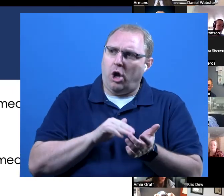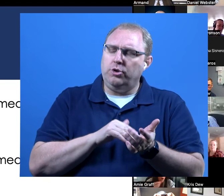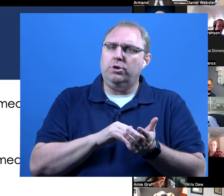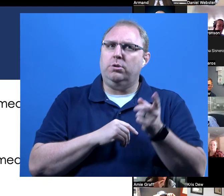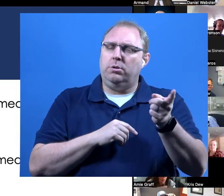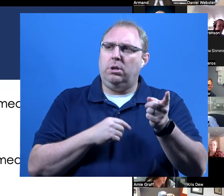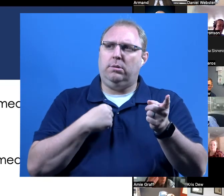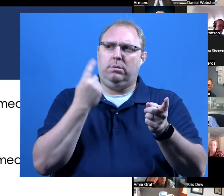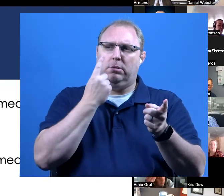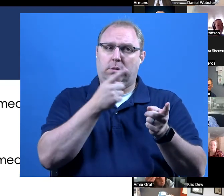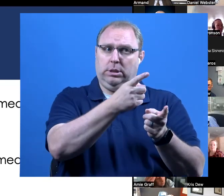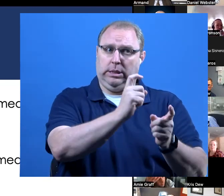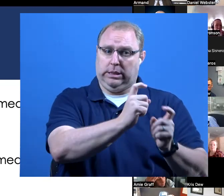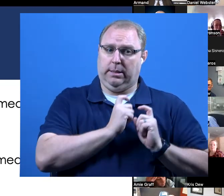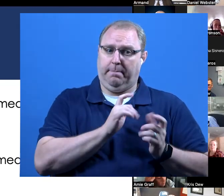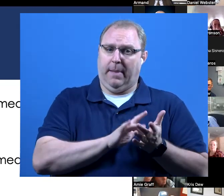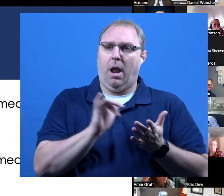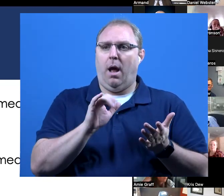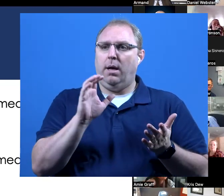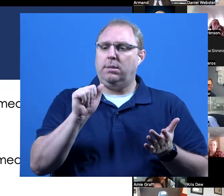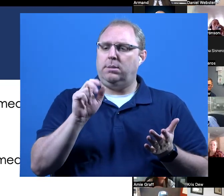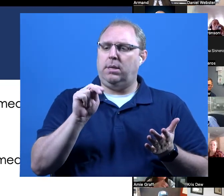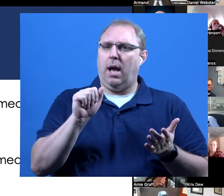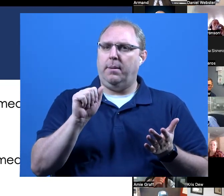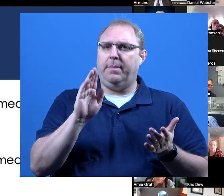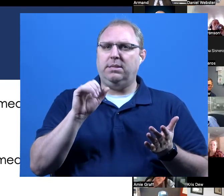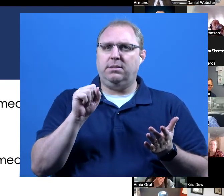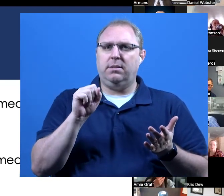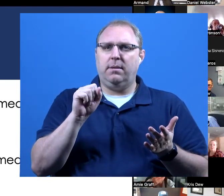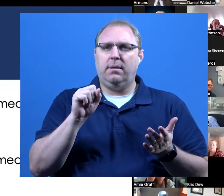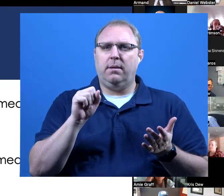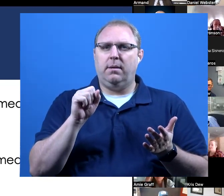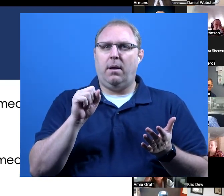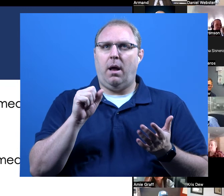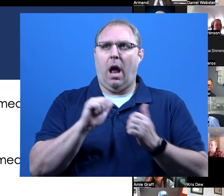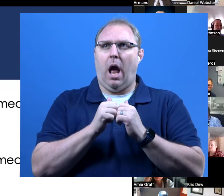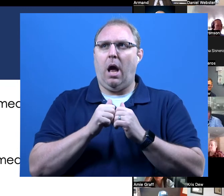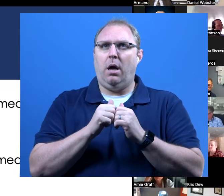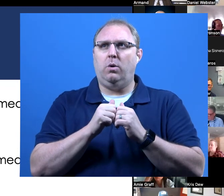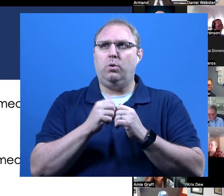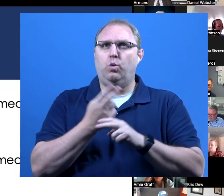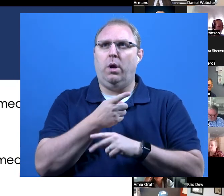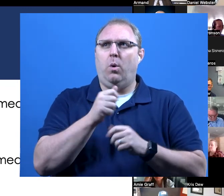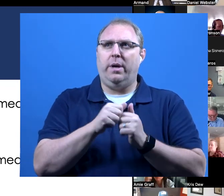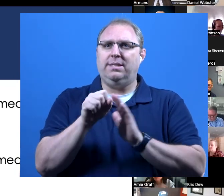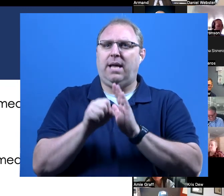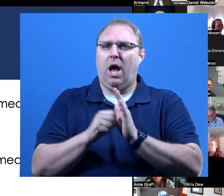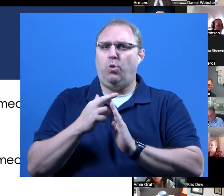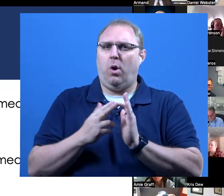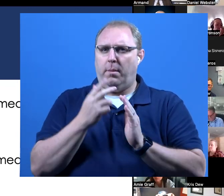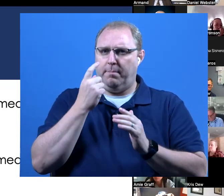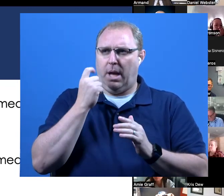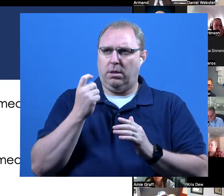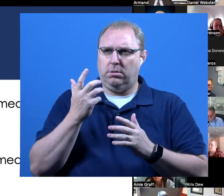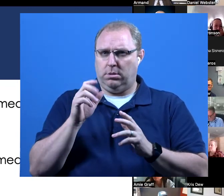duties, right? Even when taking those prescribed medications. Ensure the safety of all employees. So you can't be under the influence to